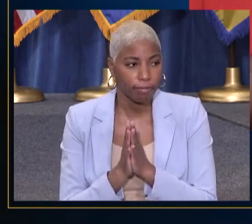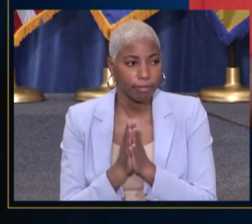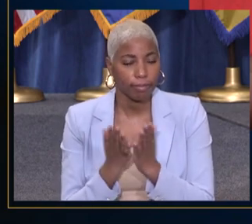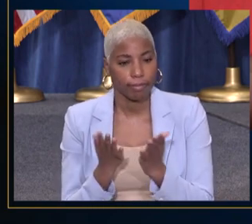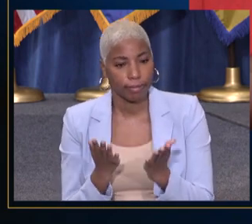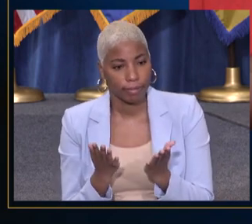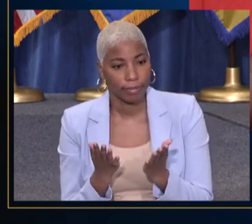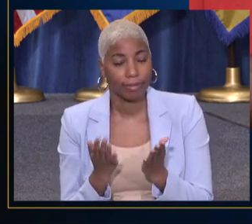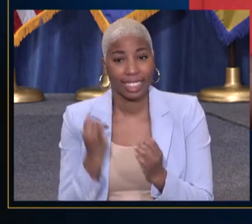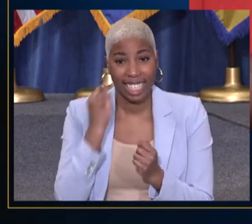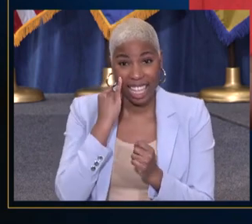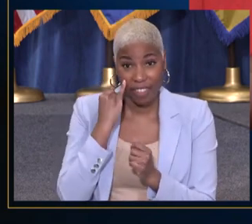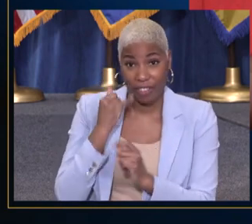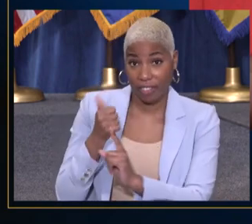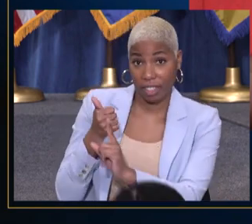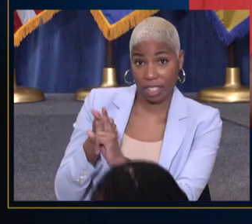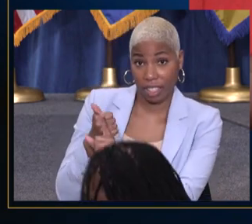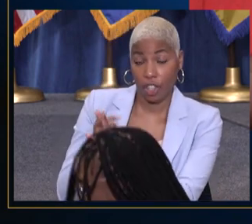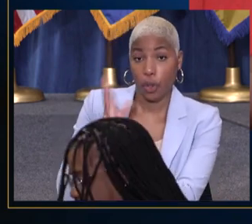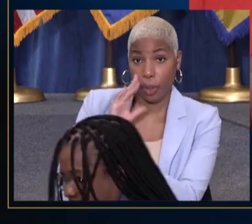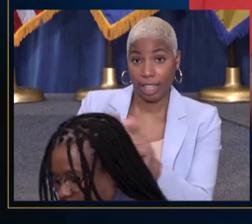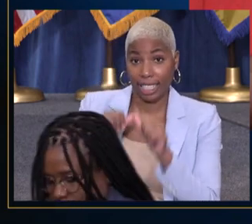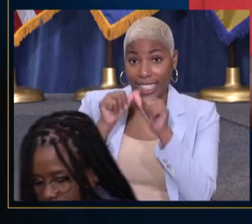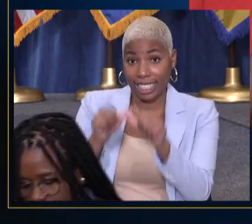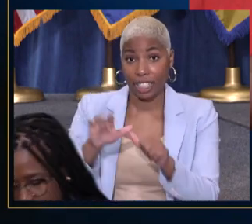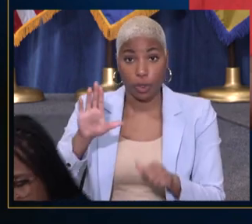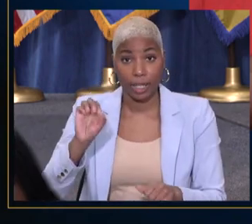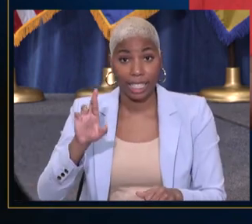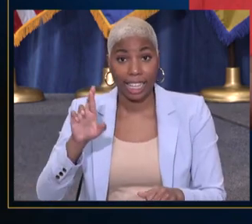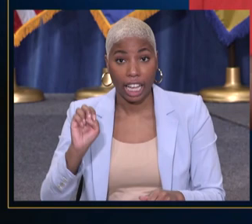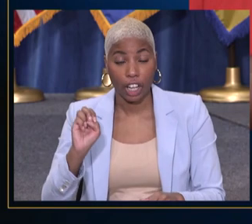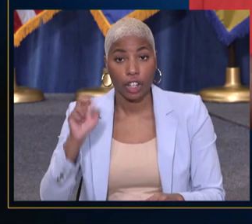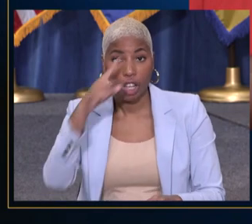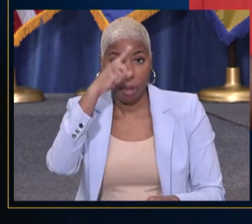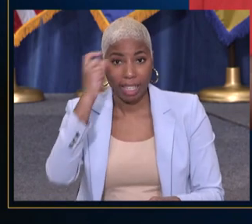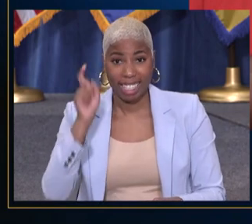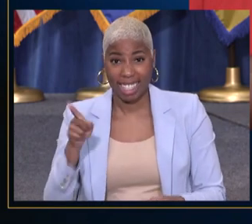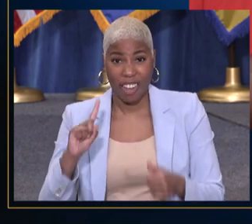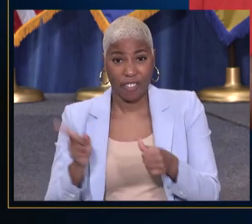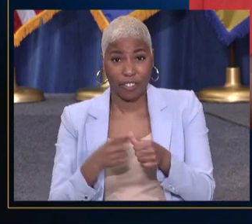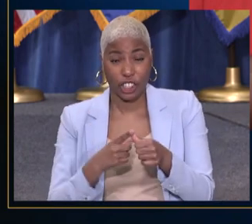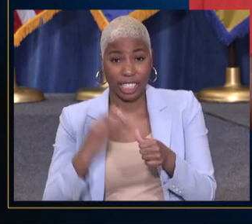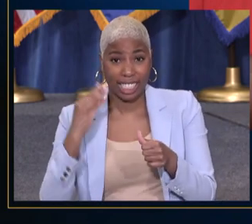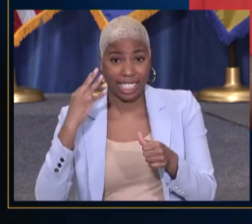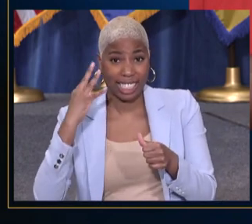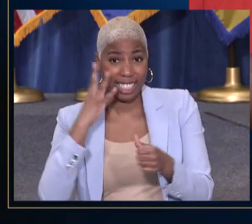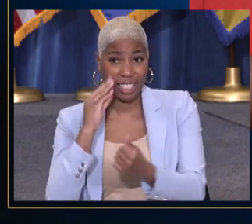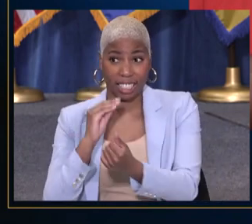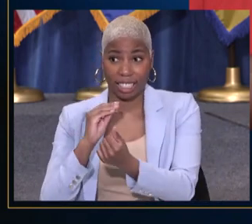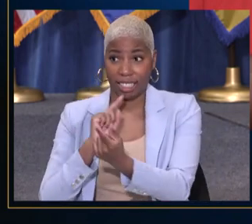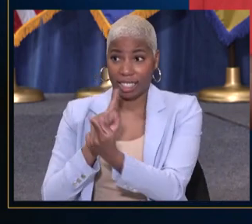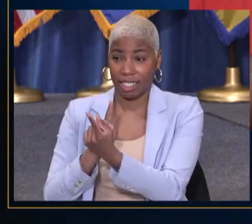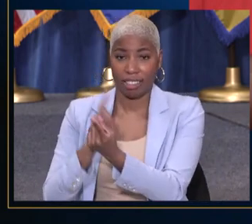whether they themselves will continue care because they've had a poor interaction, or